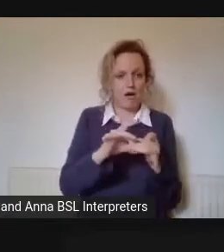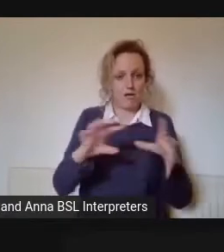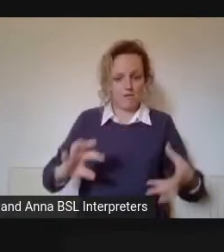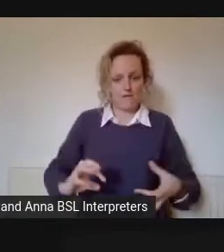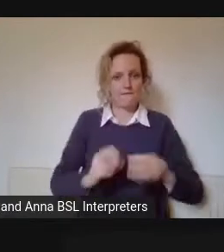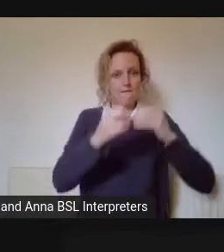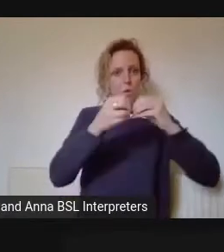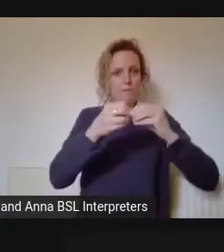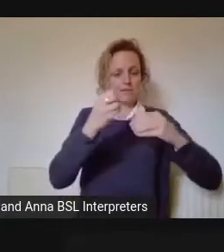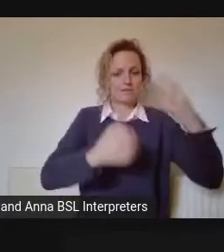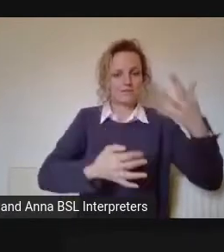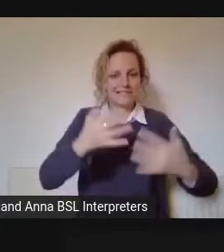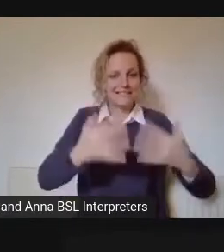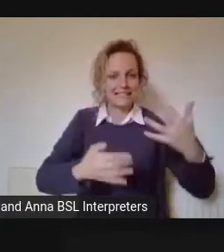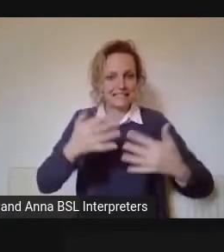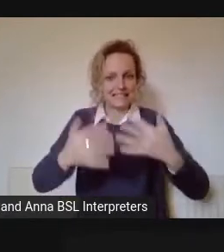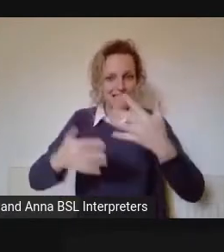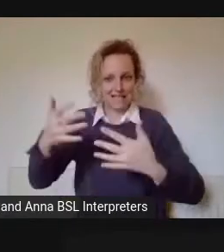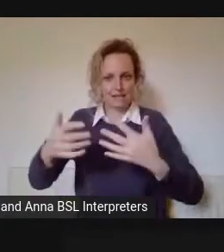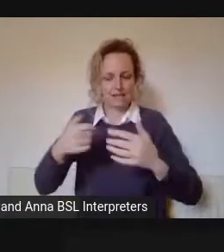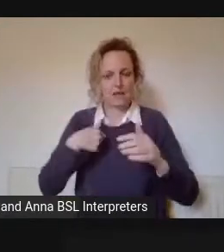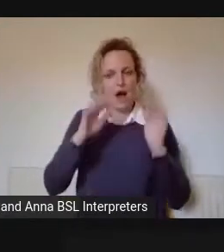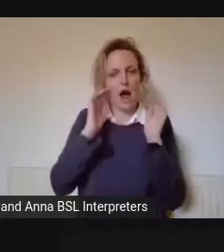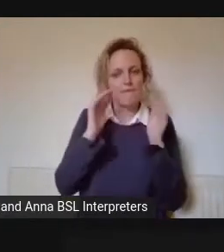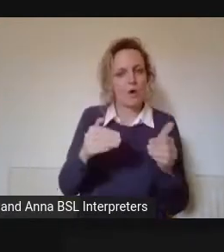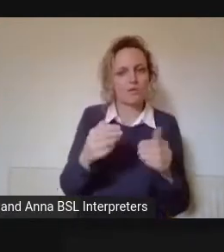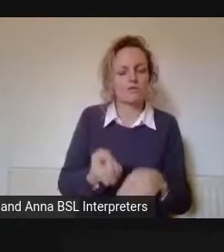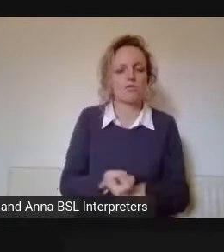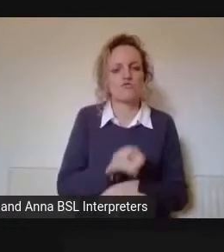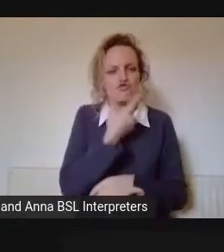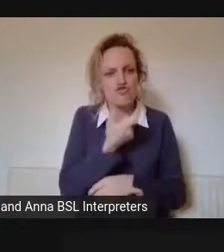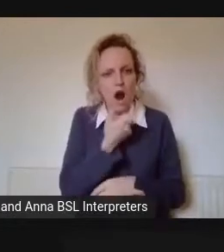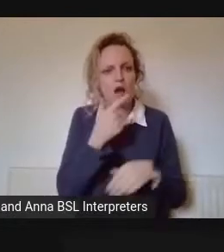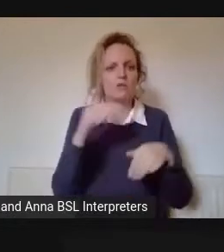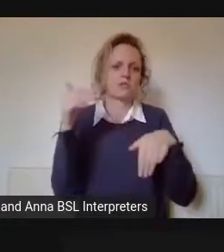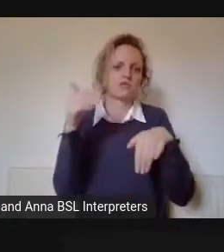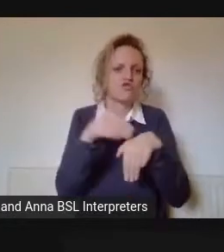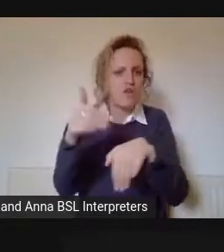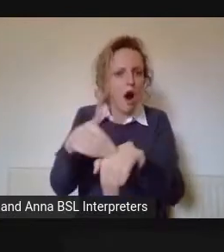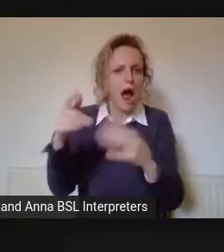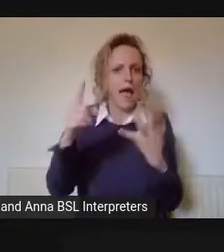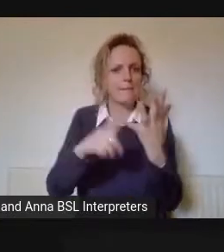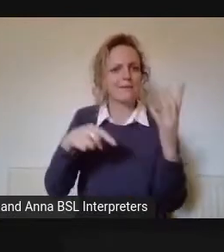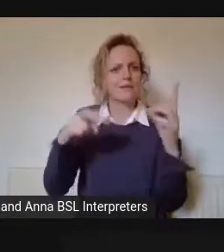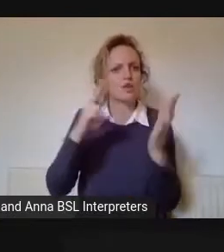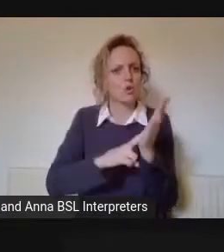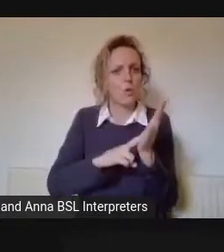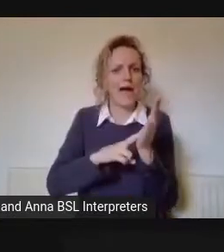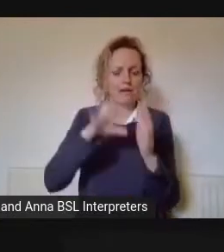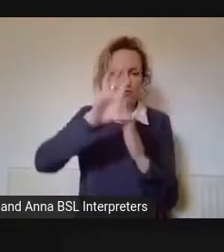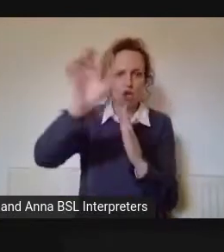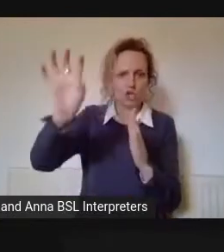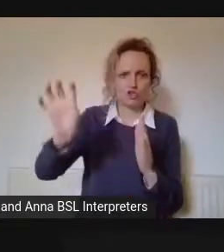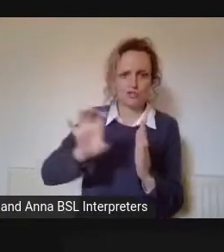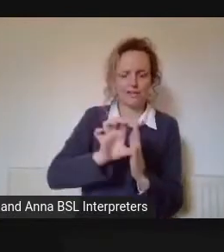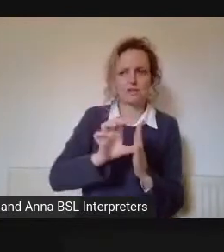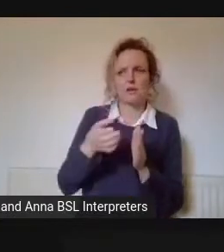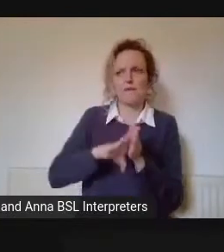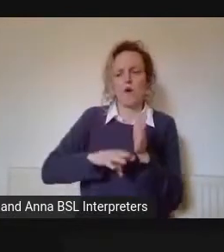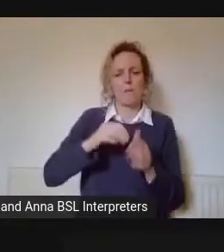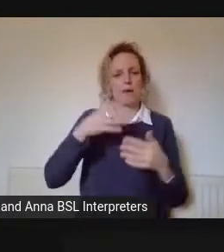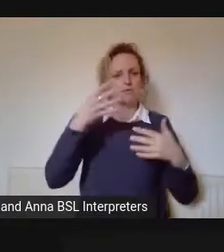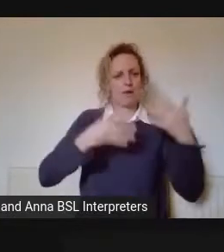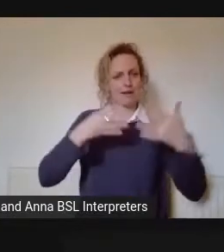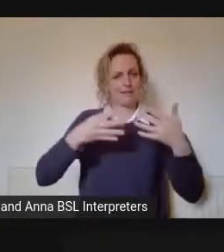on the UNODC, the UN Office on Drugs and Crime, which had been, you know, since 1997,